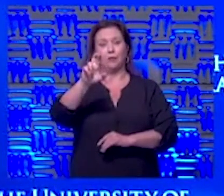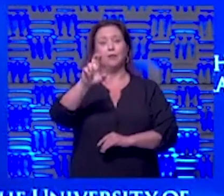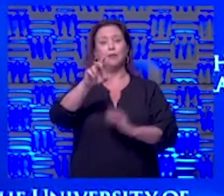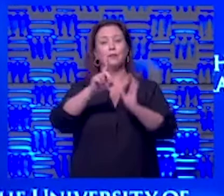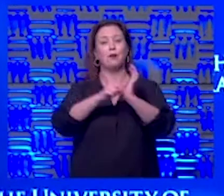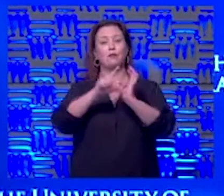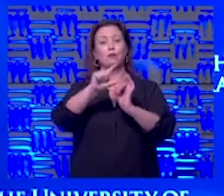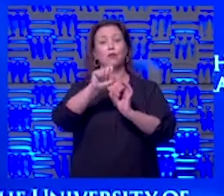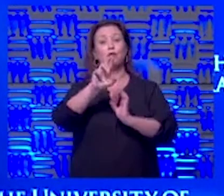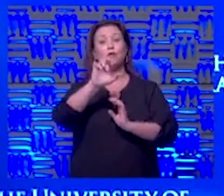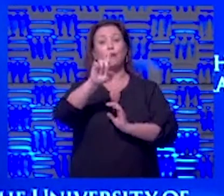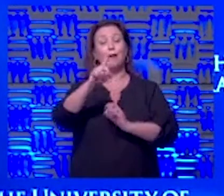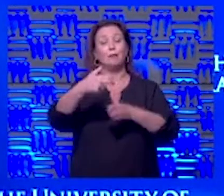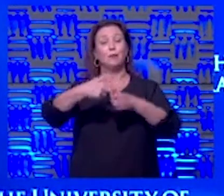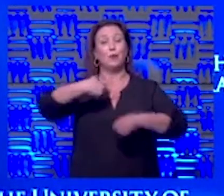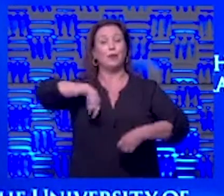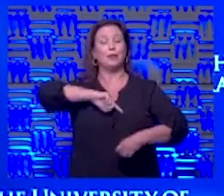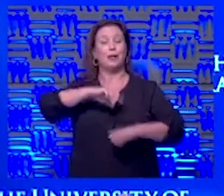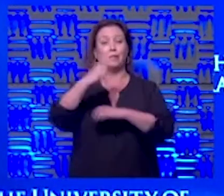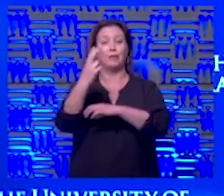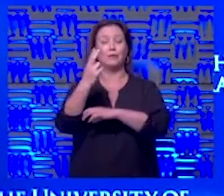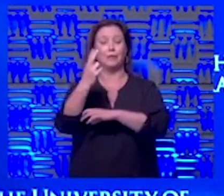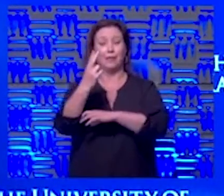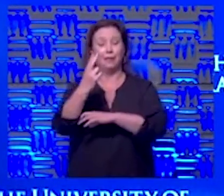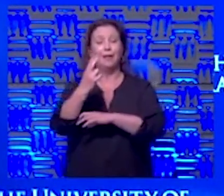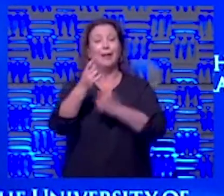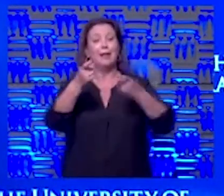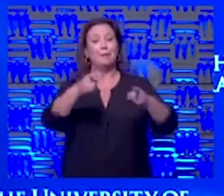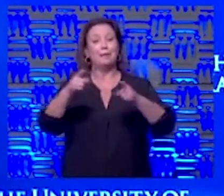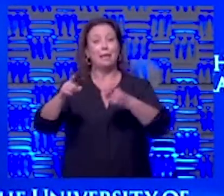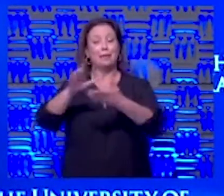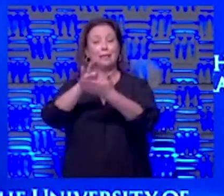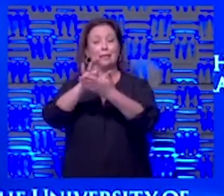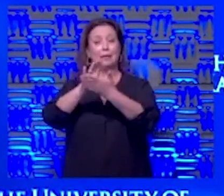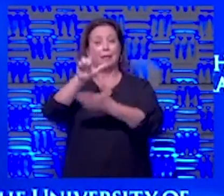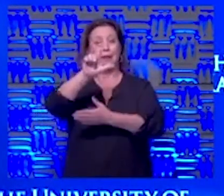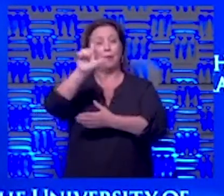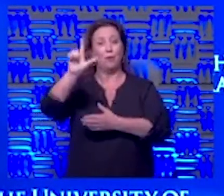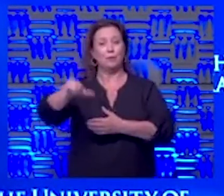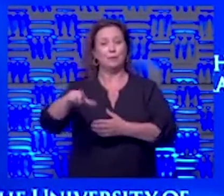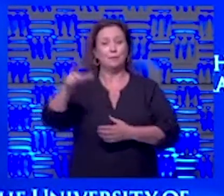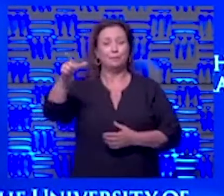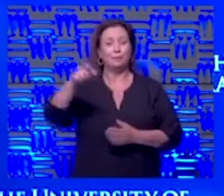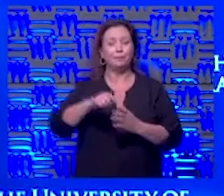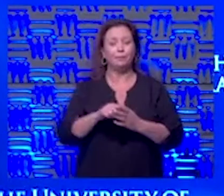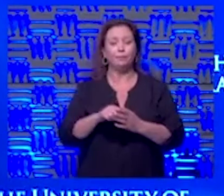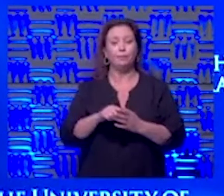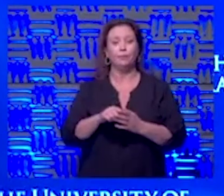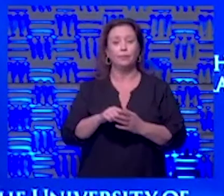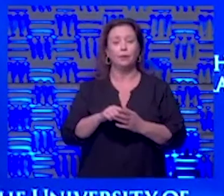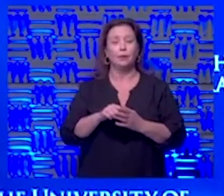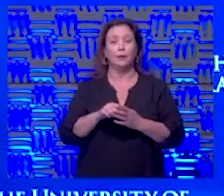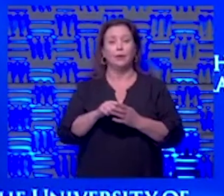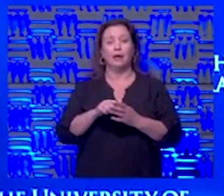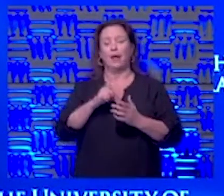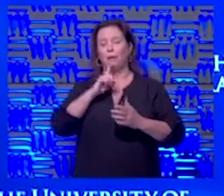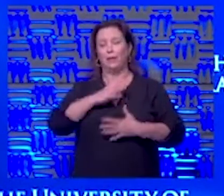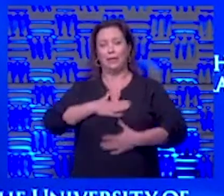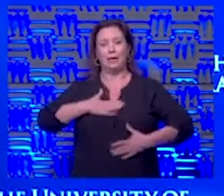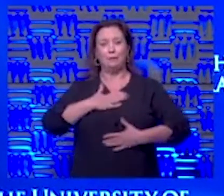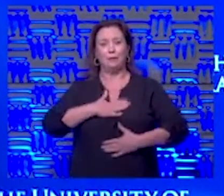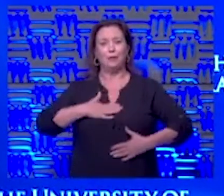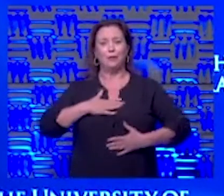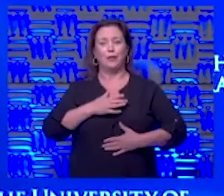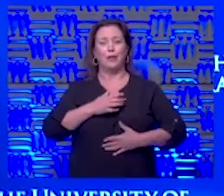to join us and talk about how things are going on campus over in Lawrence. All right, can I just tell you how much I appreciate